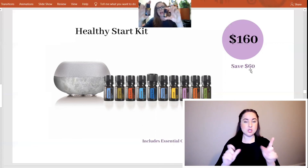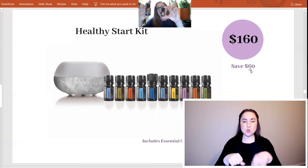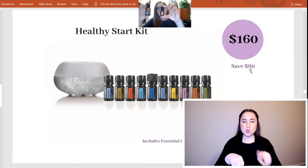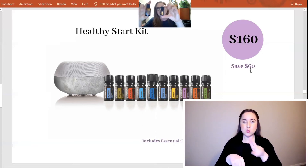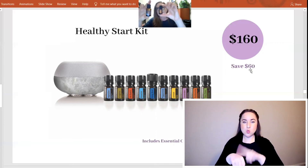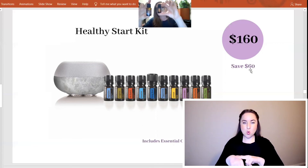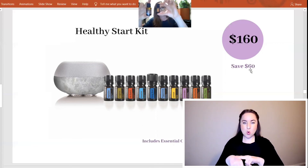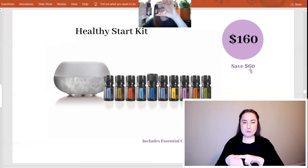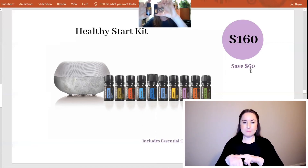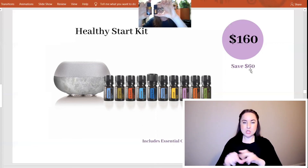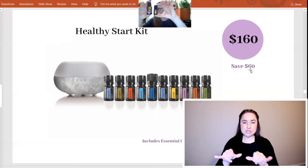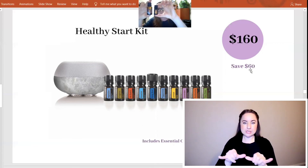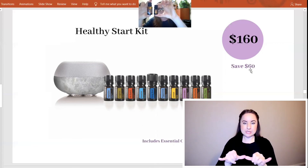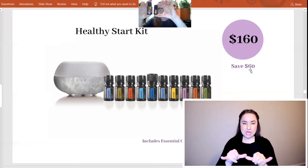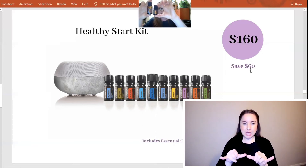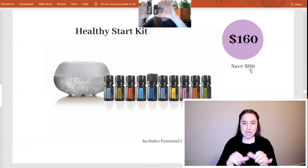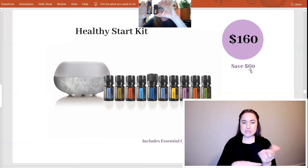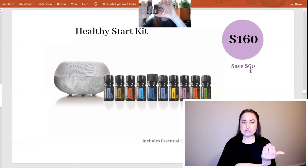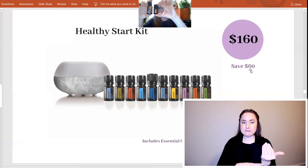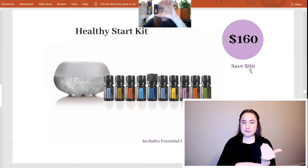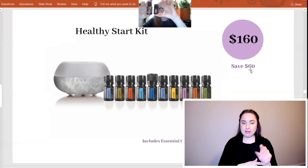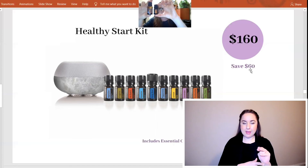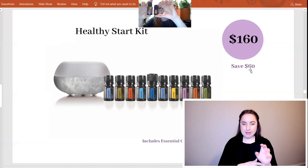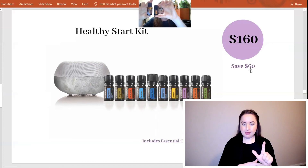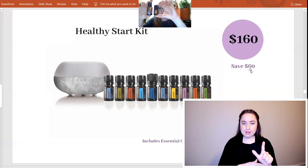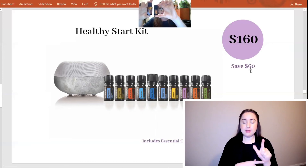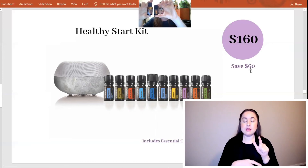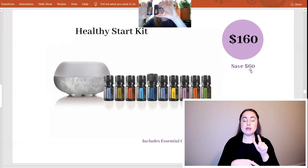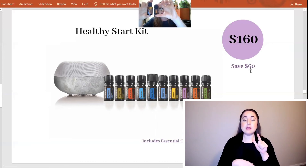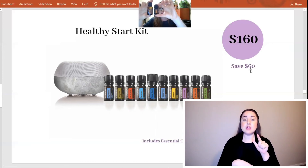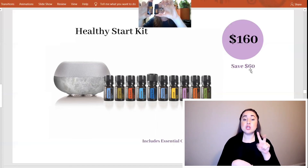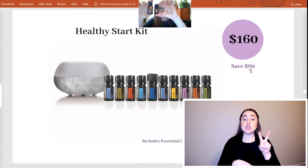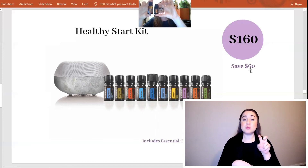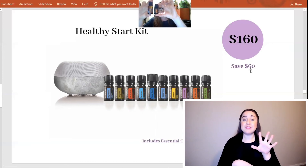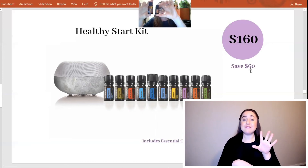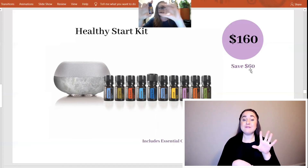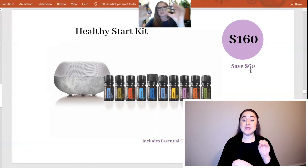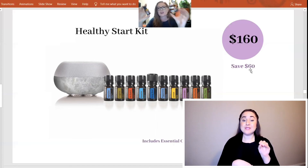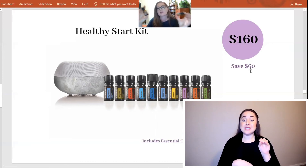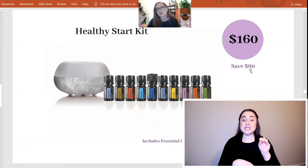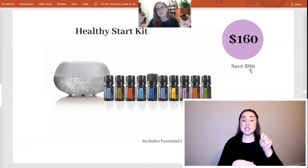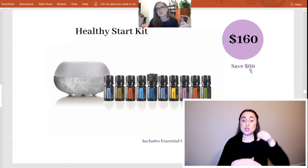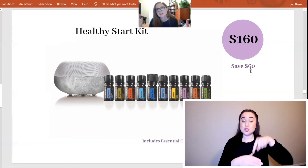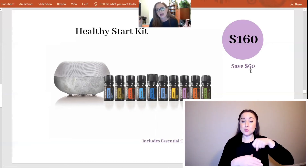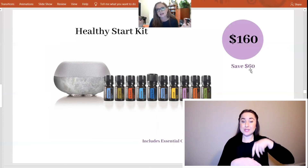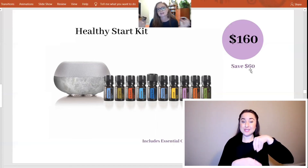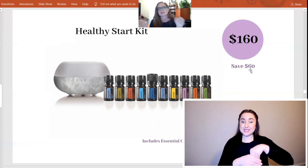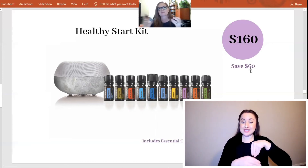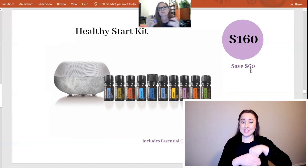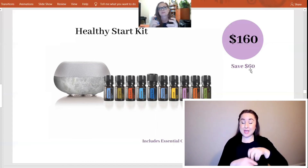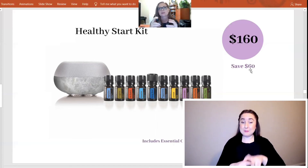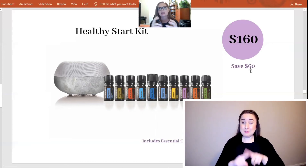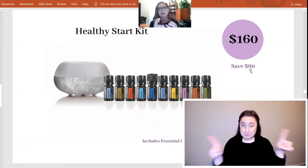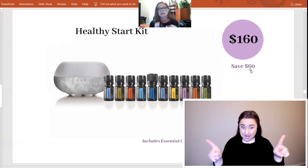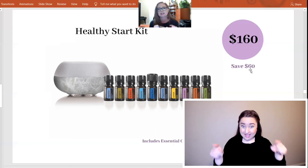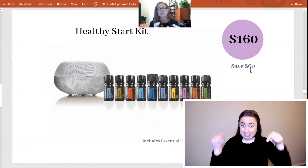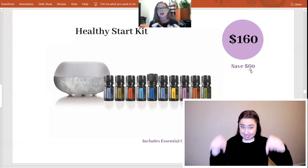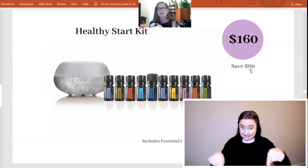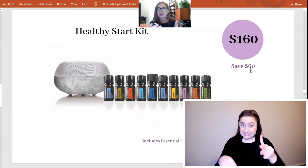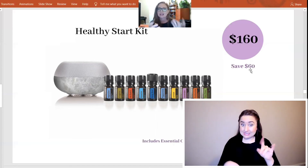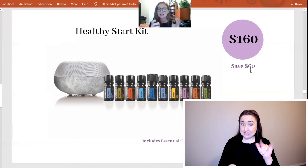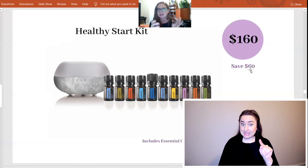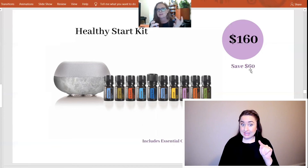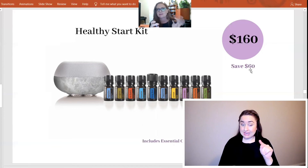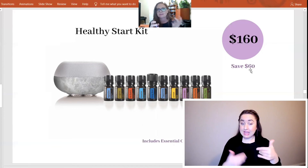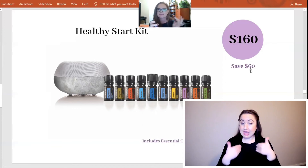And what comes in this kit is 5 ml, which is a third of the size and it's